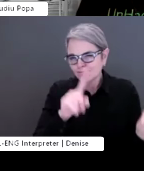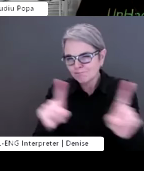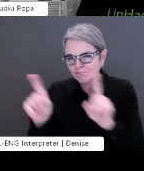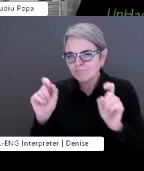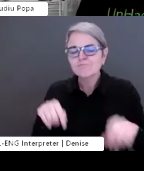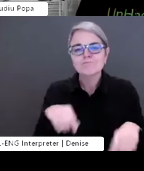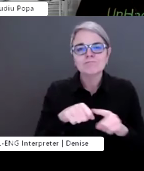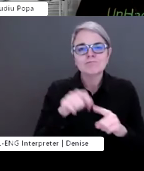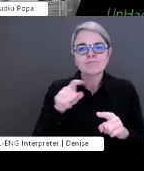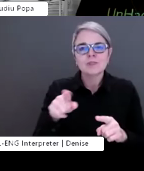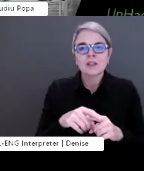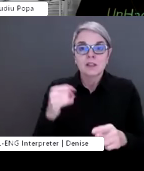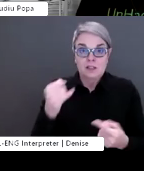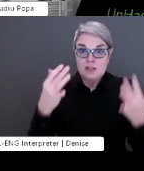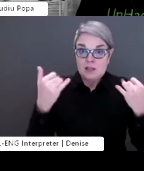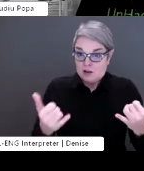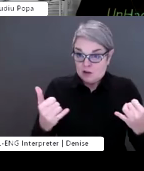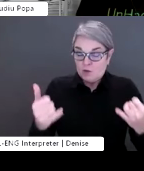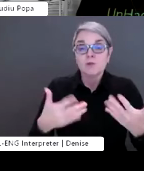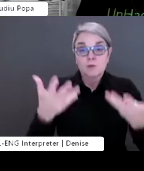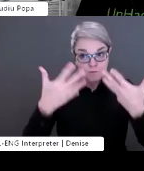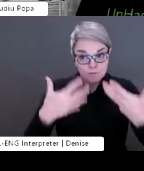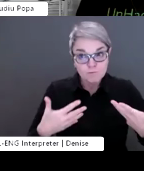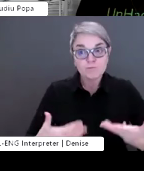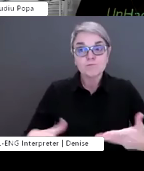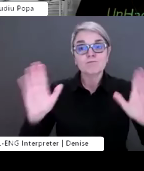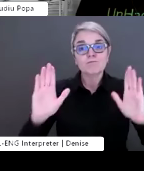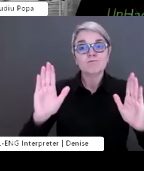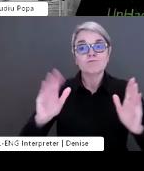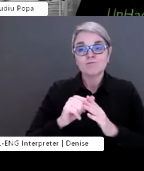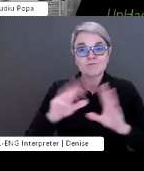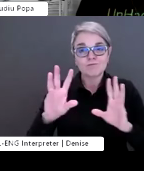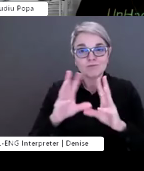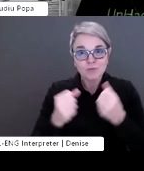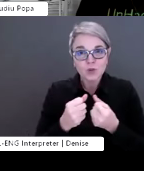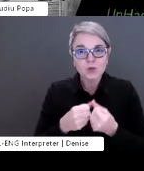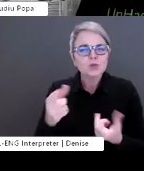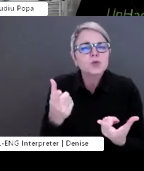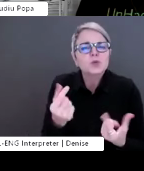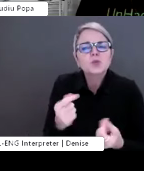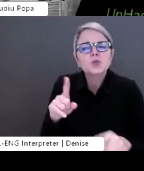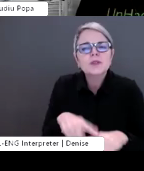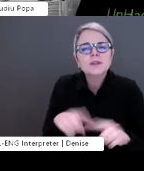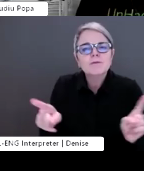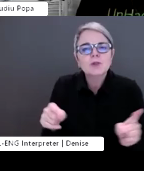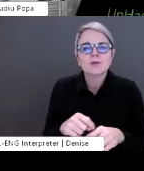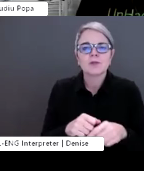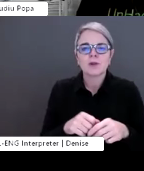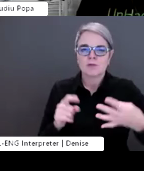to avoid scams? So you can pick, be more skeptical of unexpected messages and calls, be more skeptical of, well, that one's in